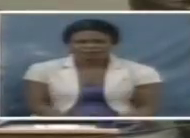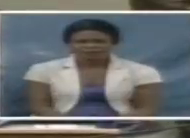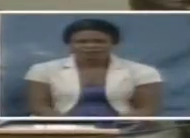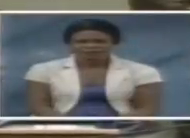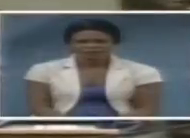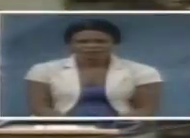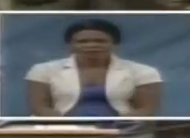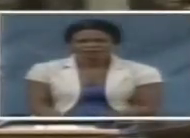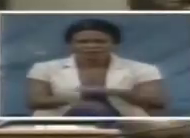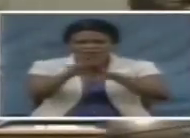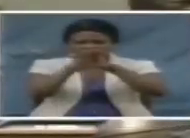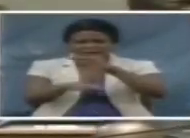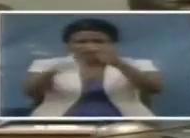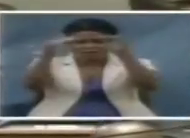country.